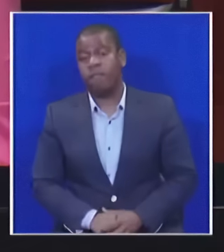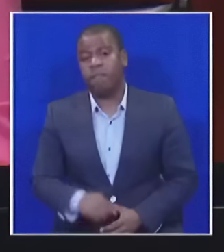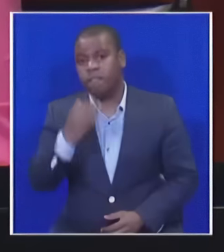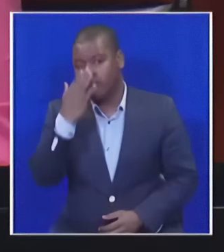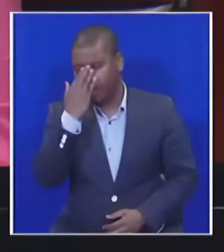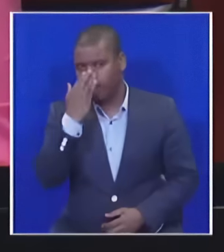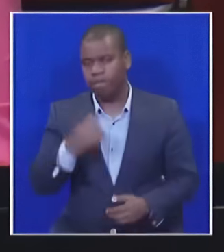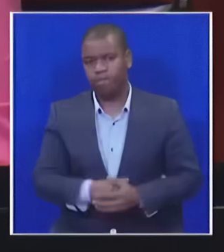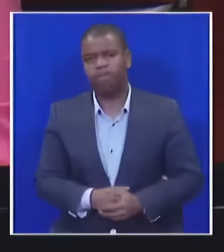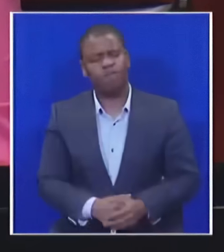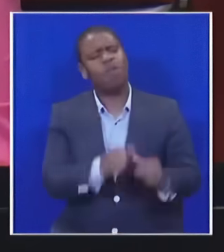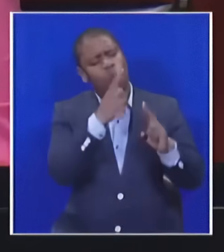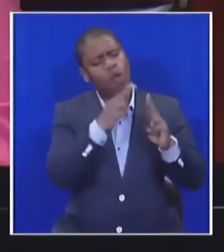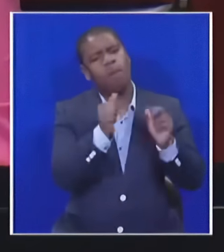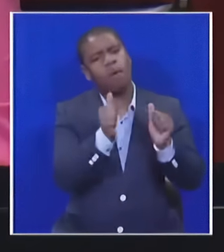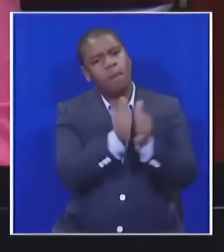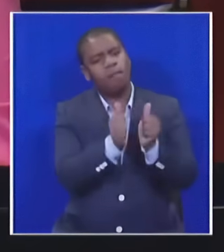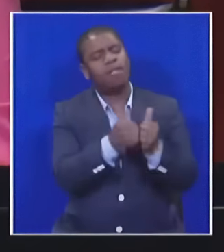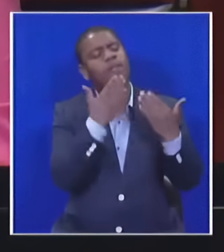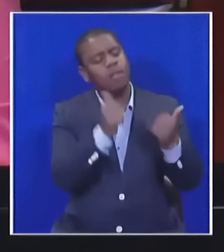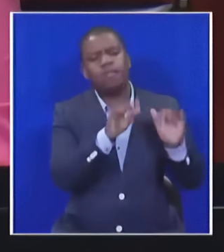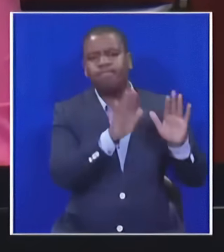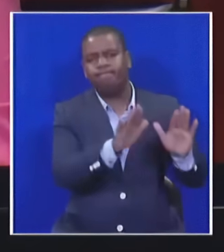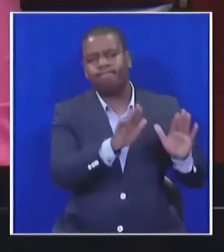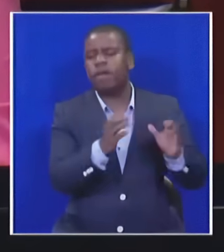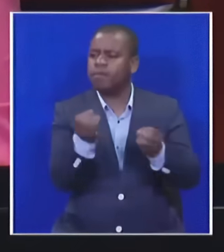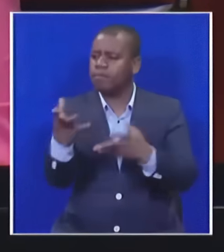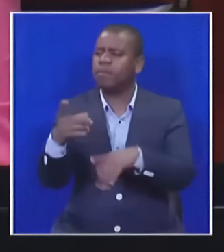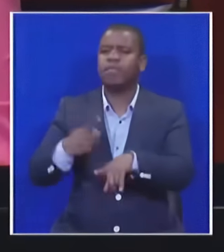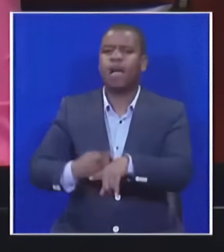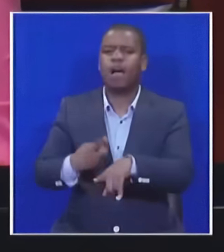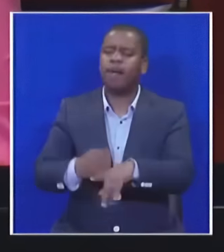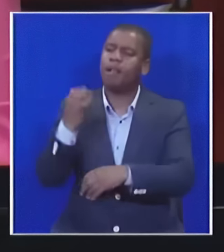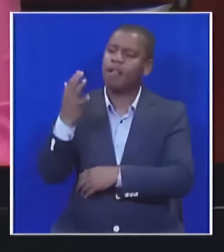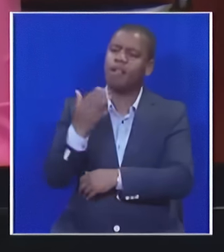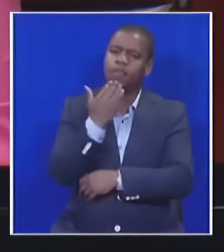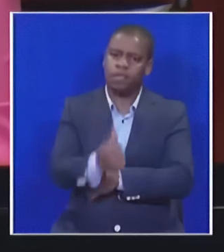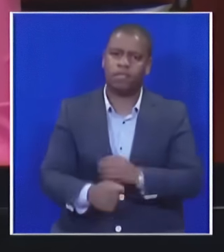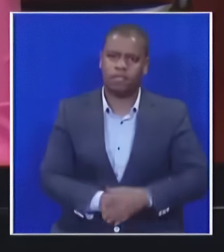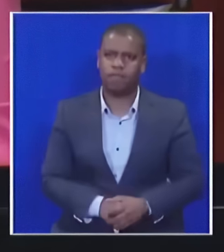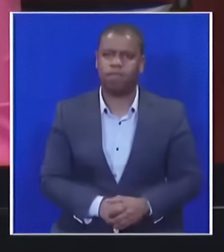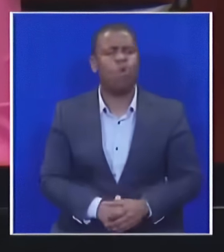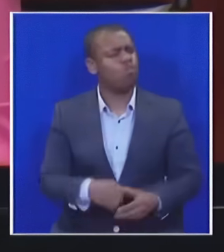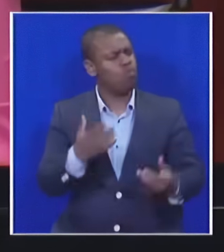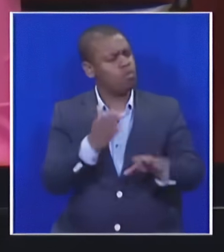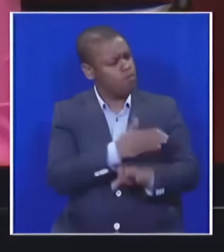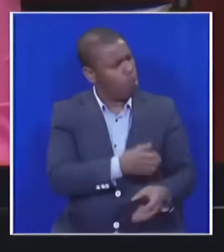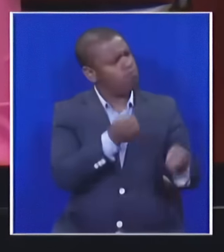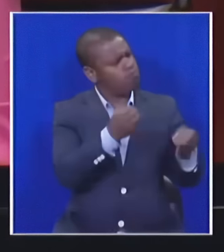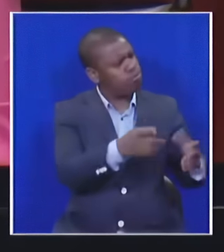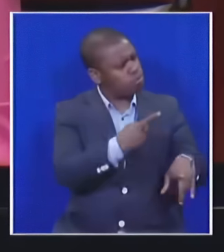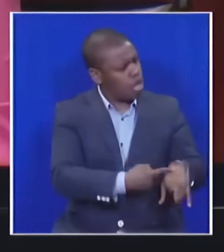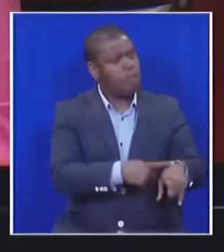members, can you give Honorable Zulu a chance? You have been given a chance. Please